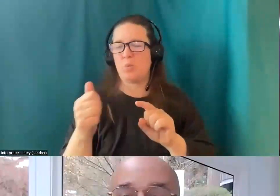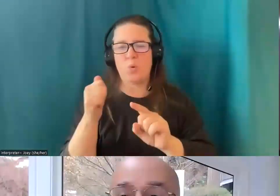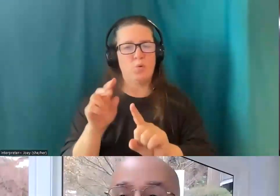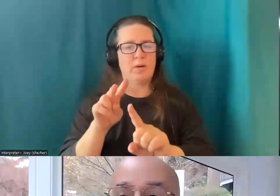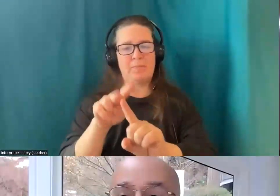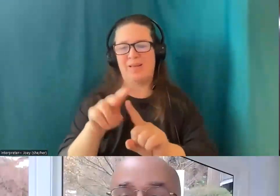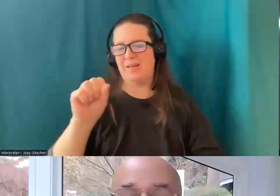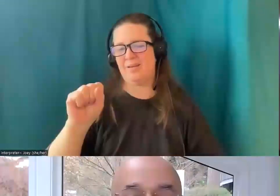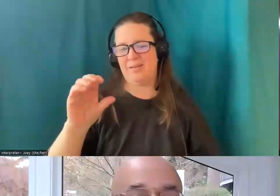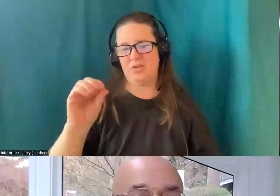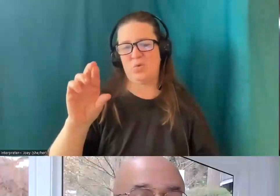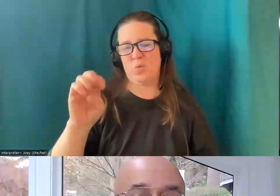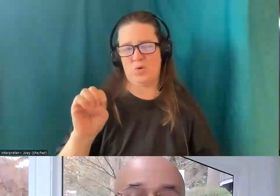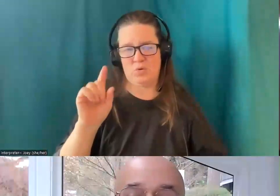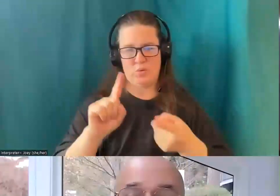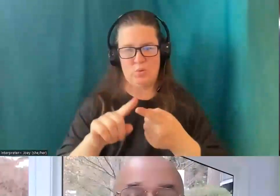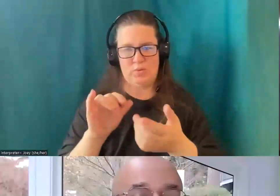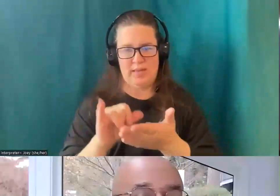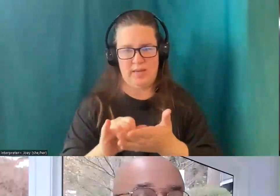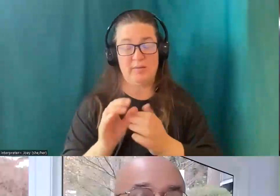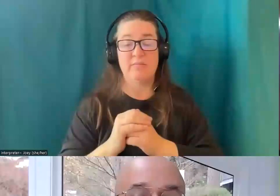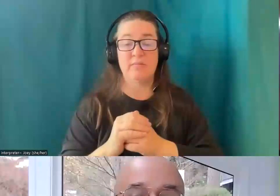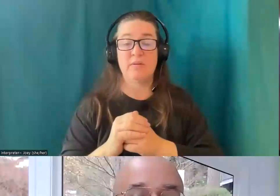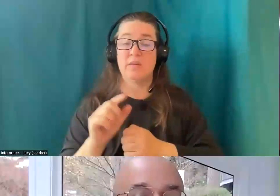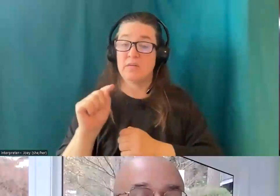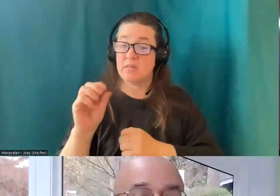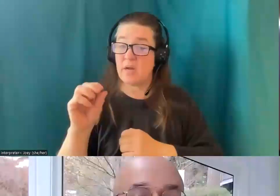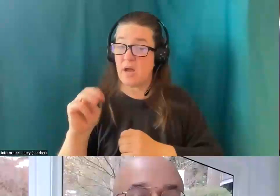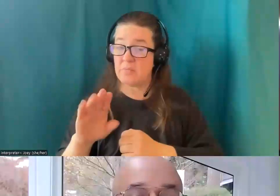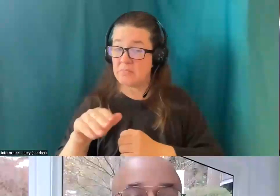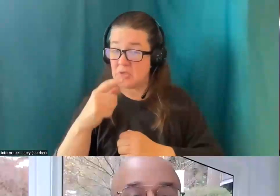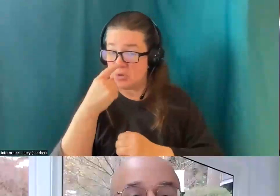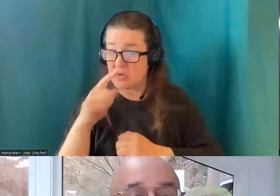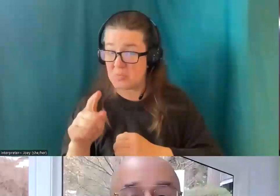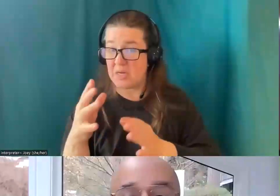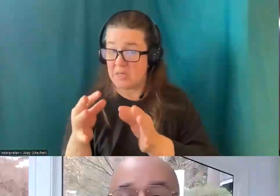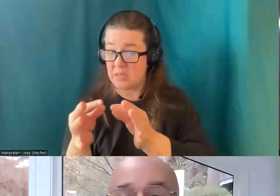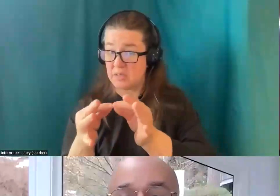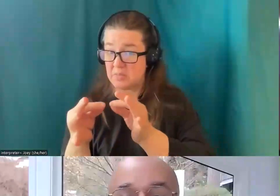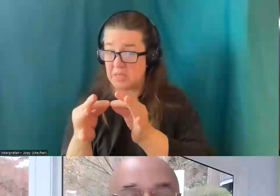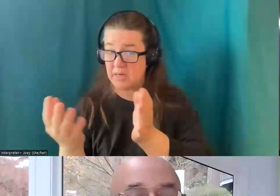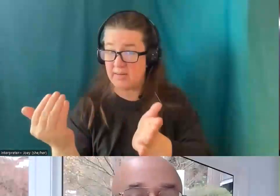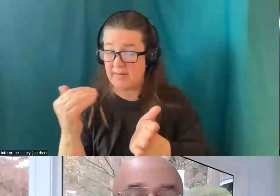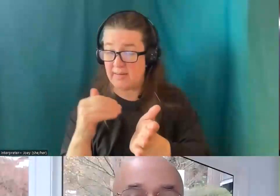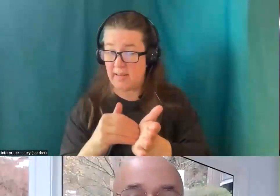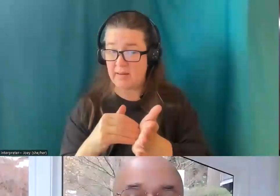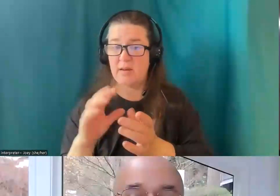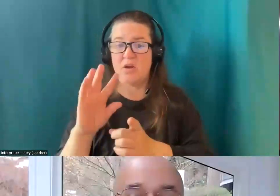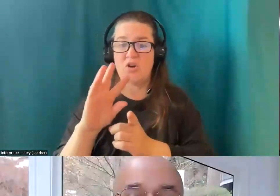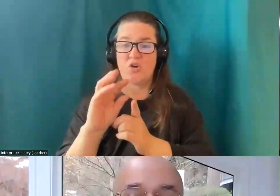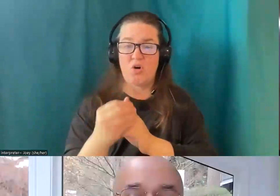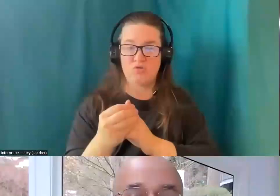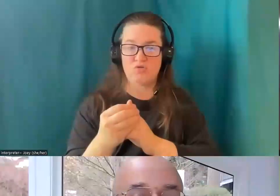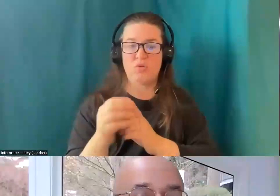Tom, I think this question would be good for you. Could you please repeat the example of cultural organizations and the significant